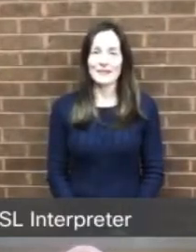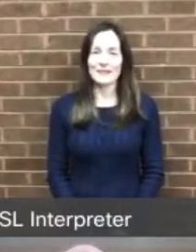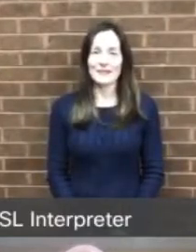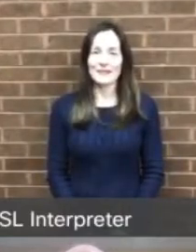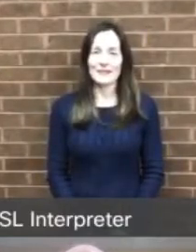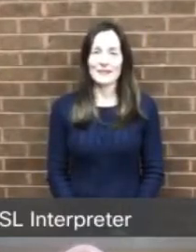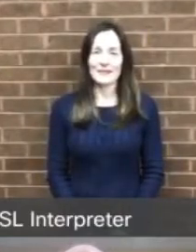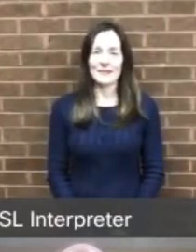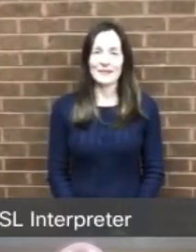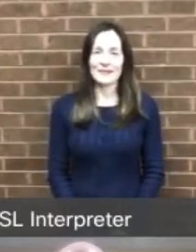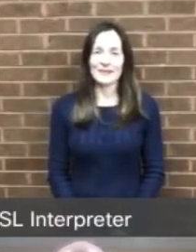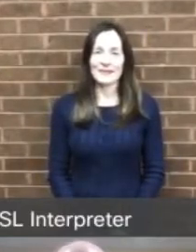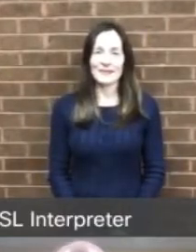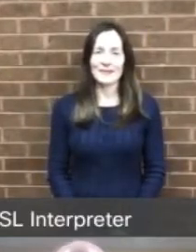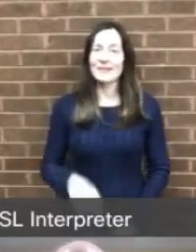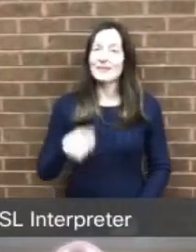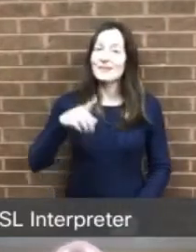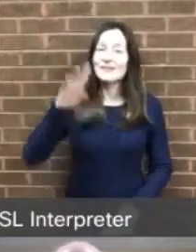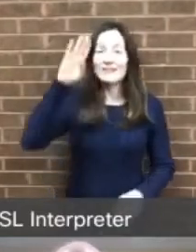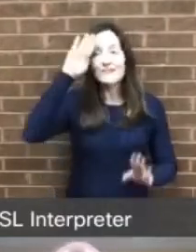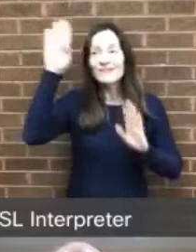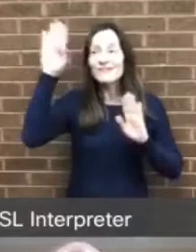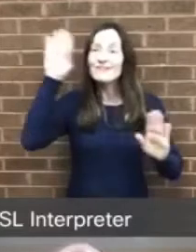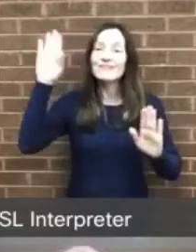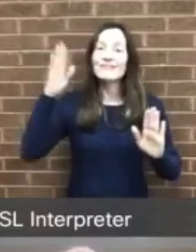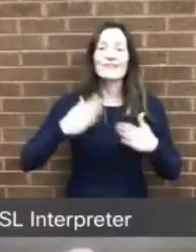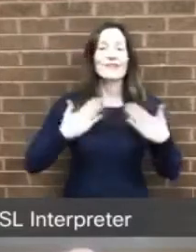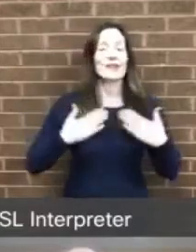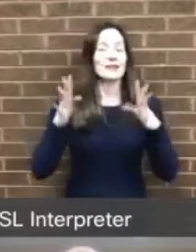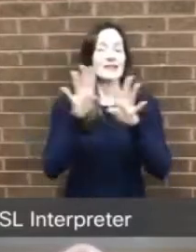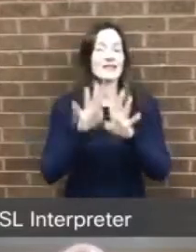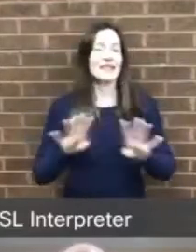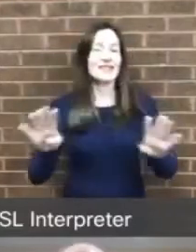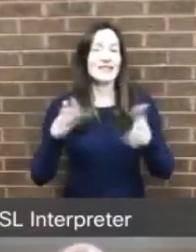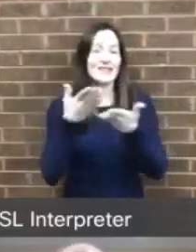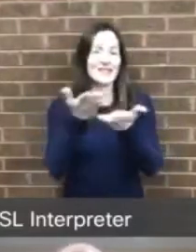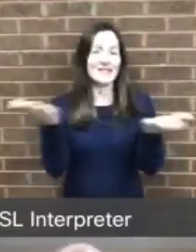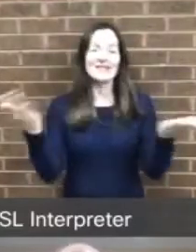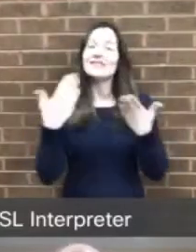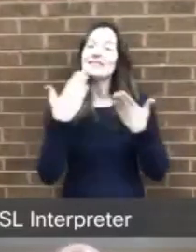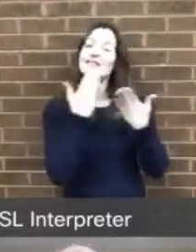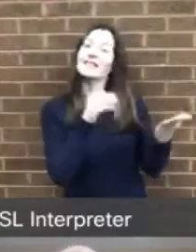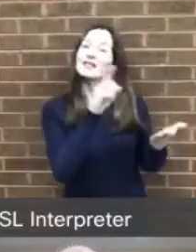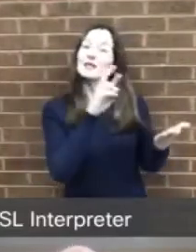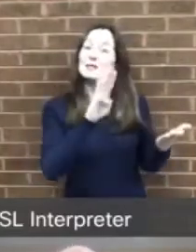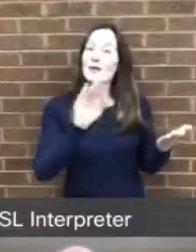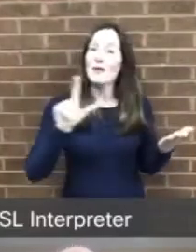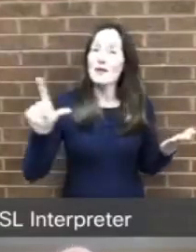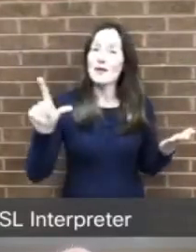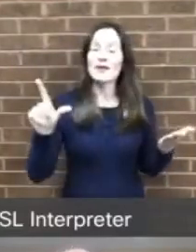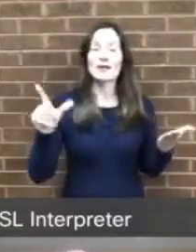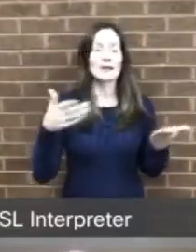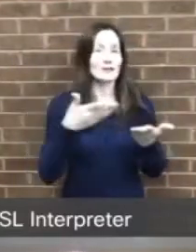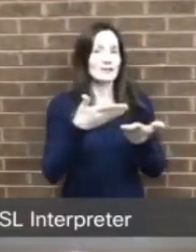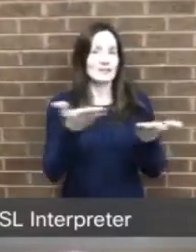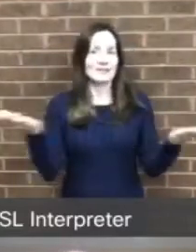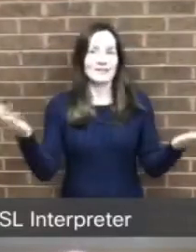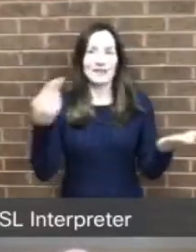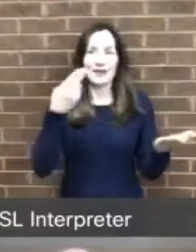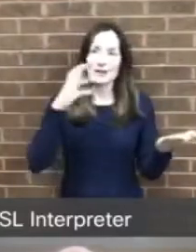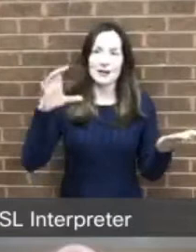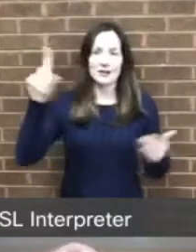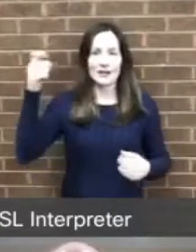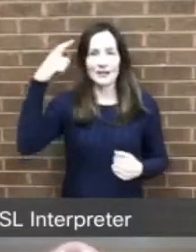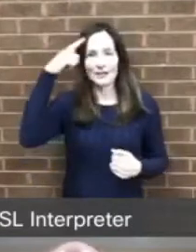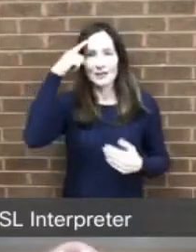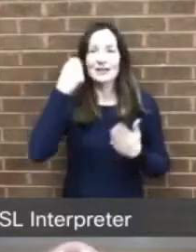Hello, happy Hanukkah, everyone. Thank you to Dr. Ball and to everyone in the Howard County government who helped arrange this,